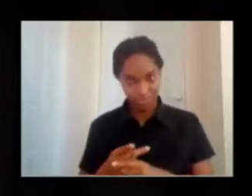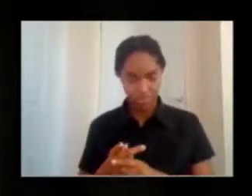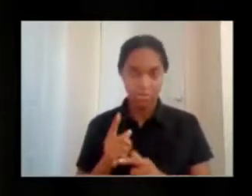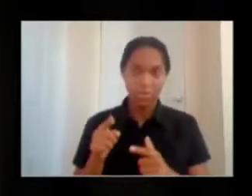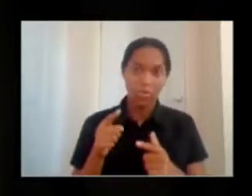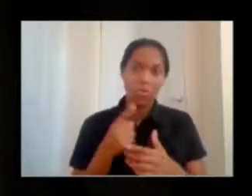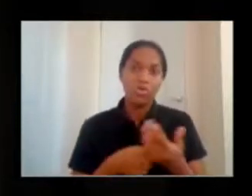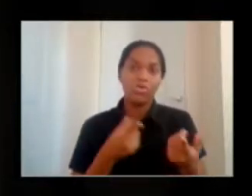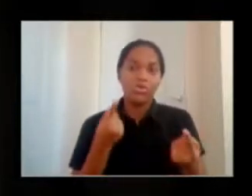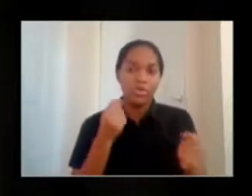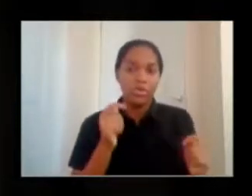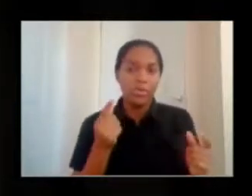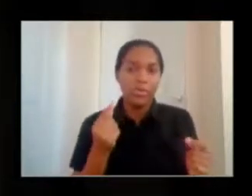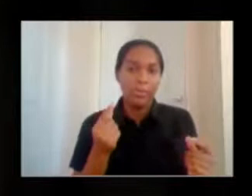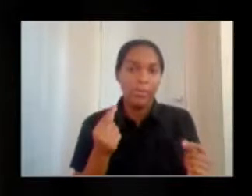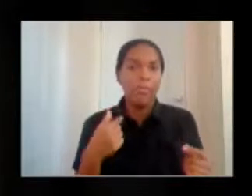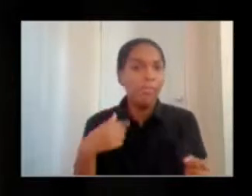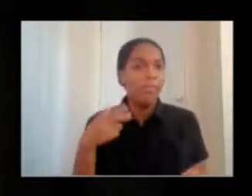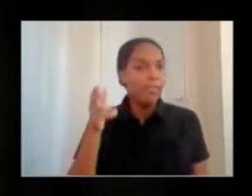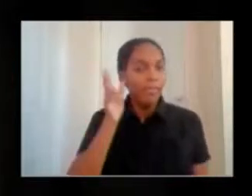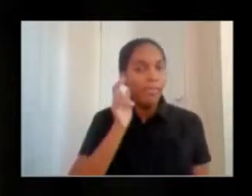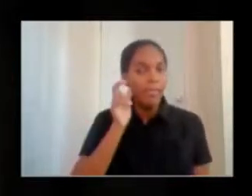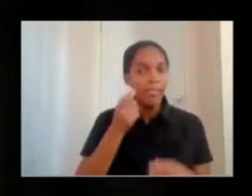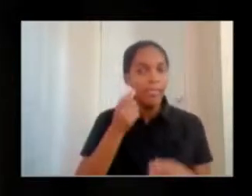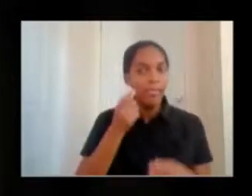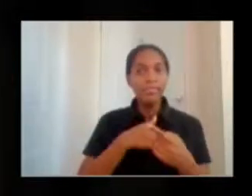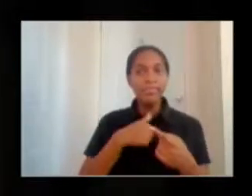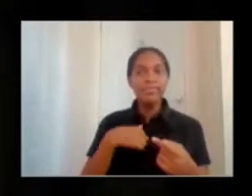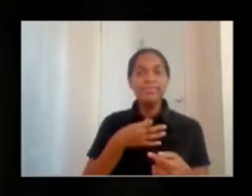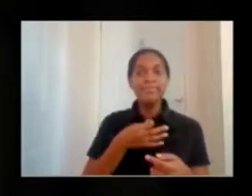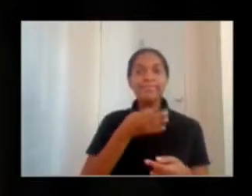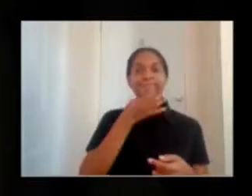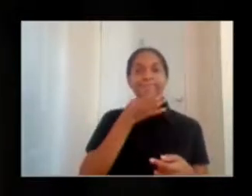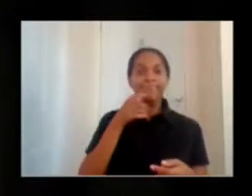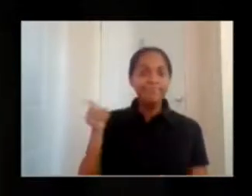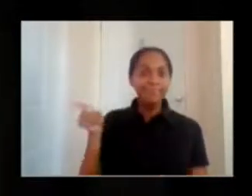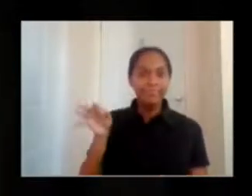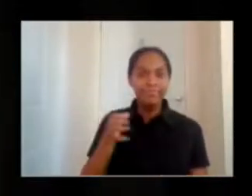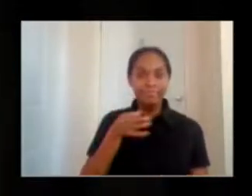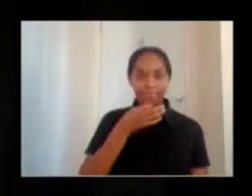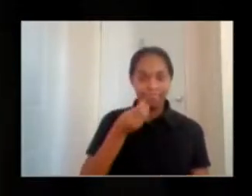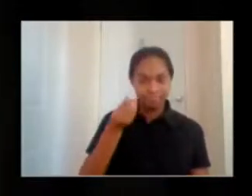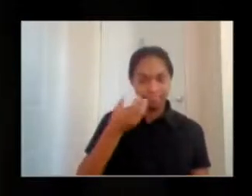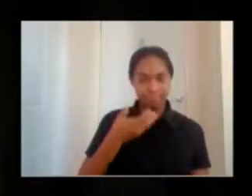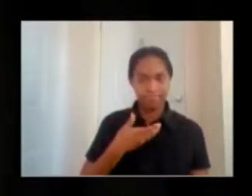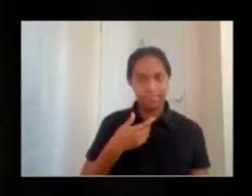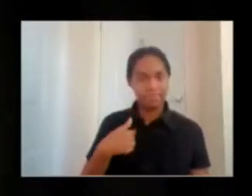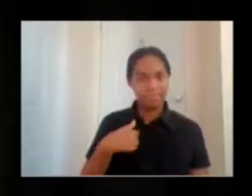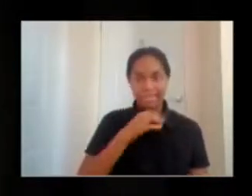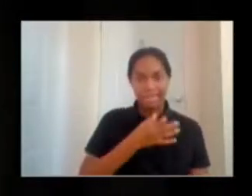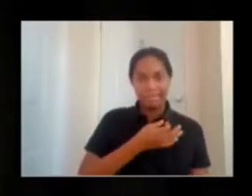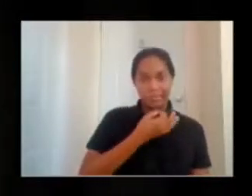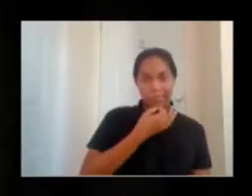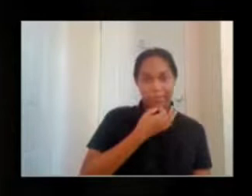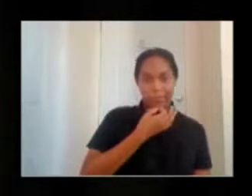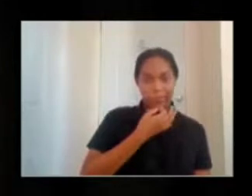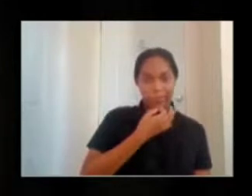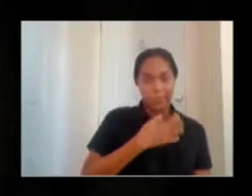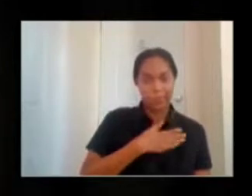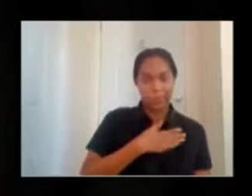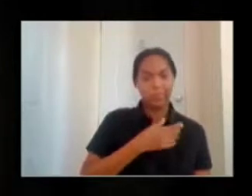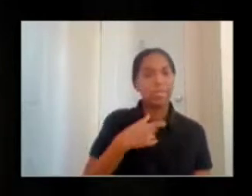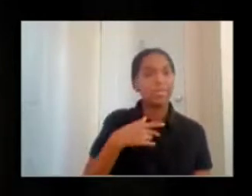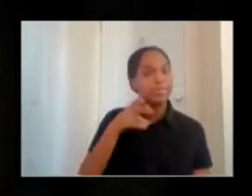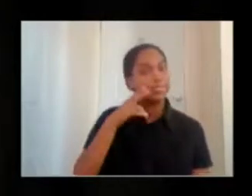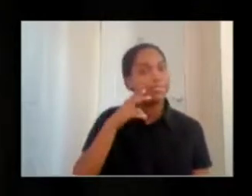do, actually, kind of, I heard from our expert, not, something I'm not an expert of. So I heard that,